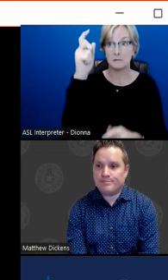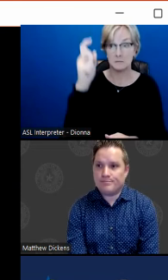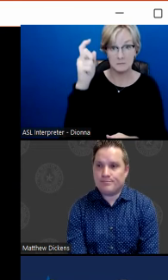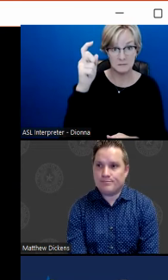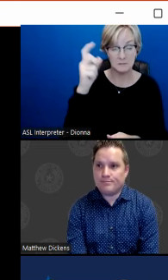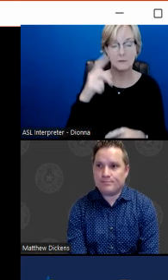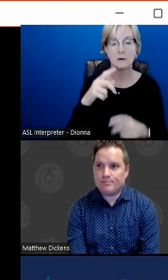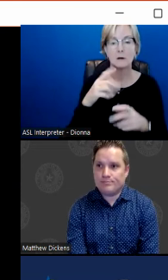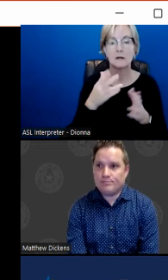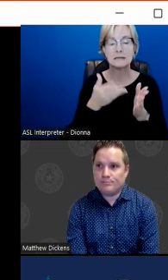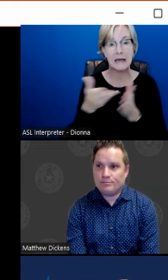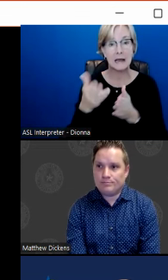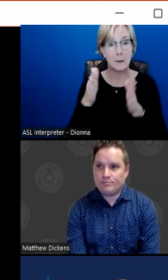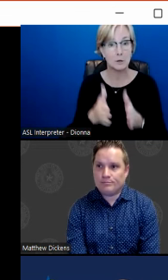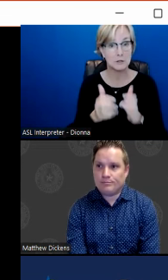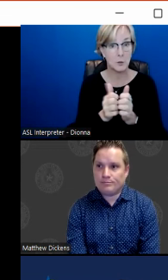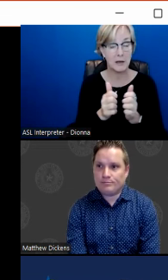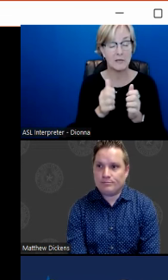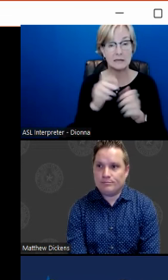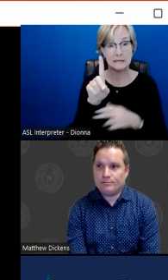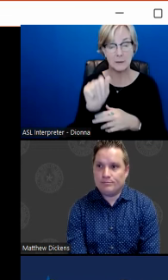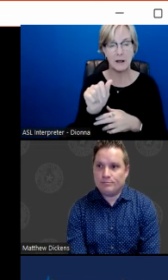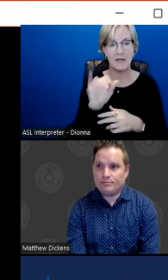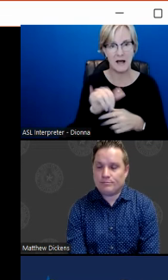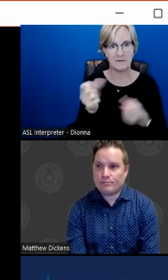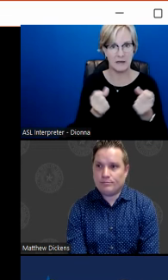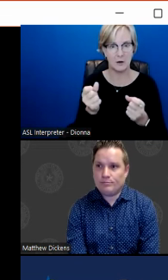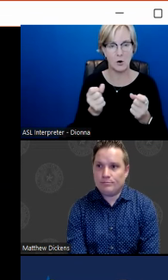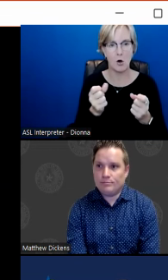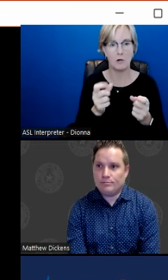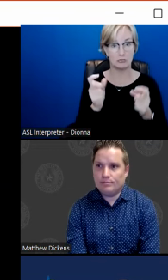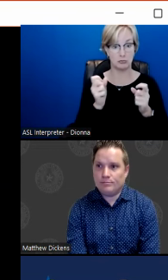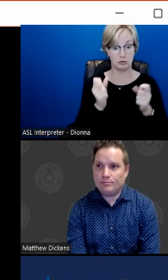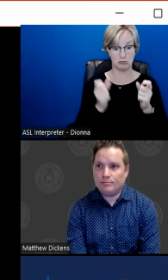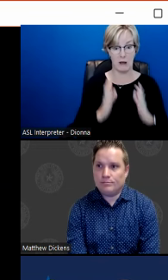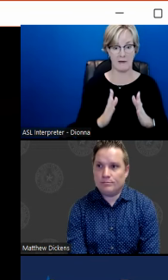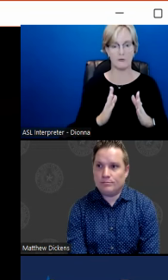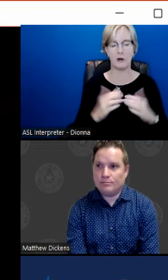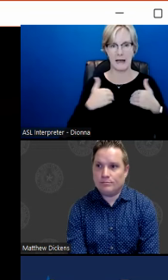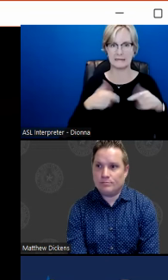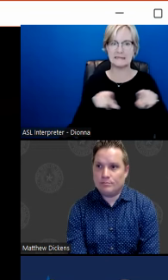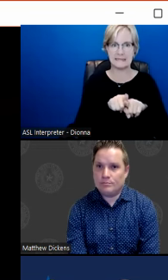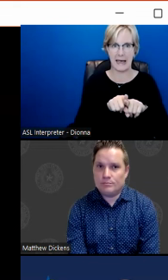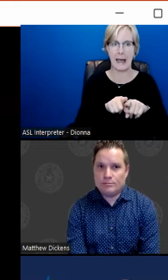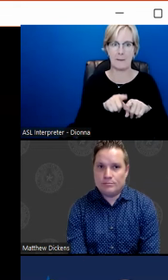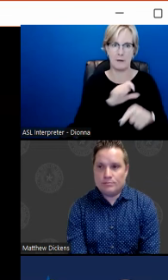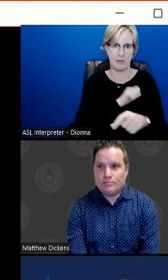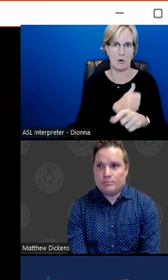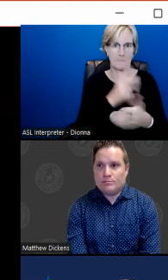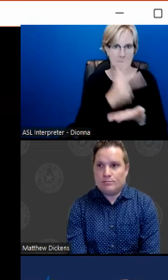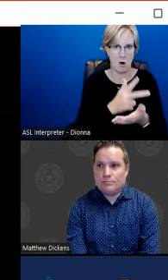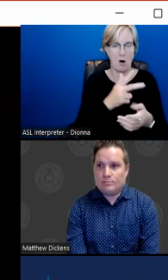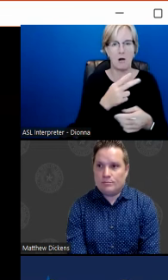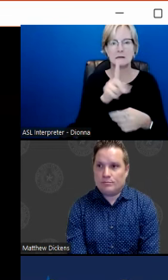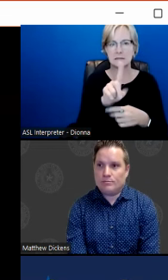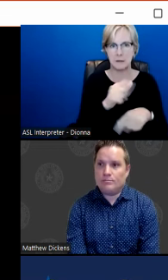vehicle transporting a person with a disability, the vehicle operator is afforded the same parking privileges as the operator of a vehicle